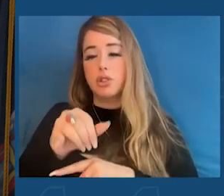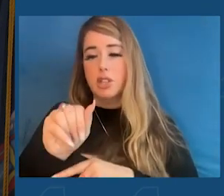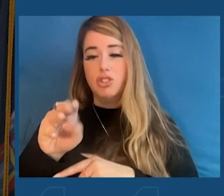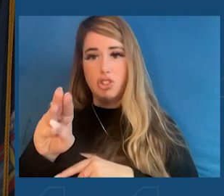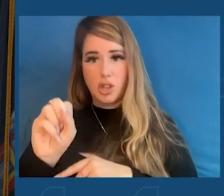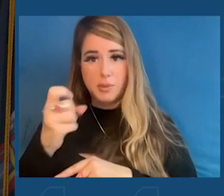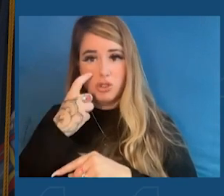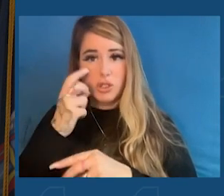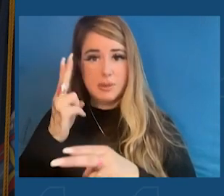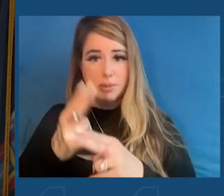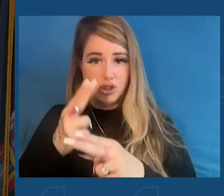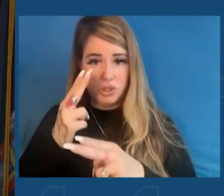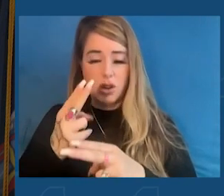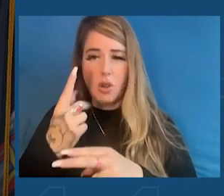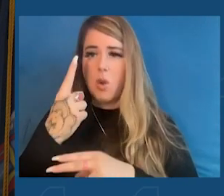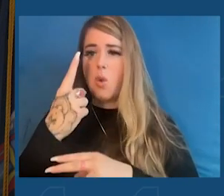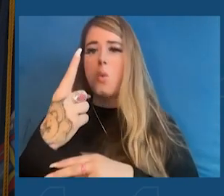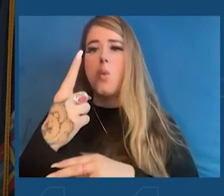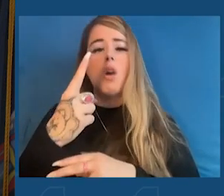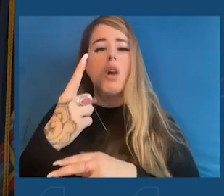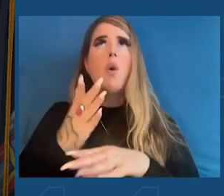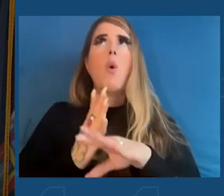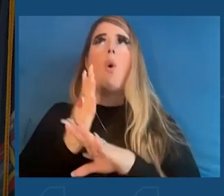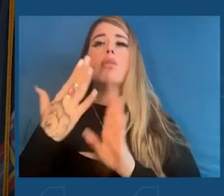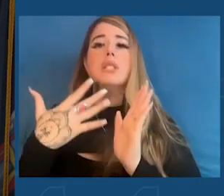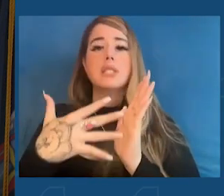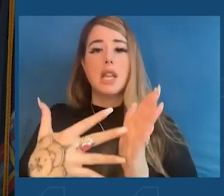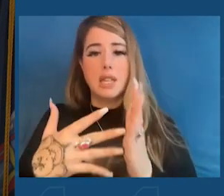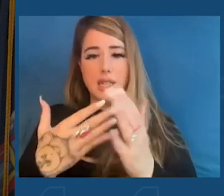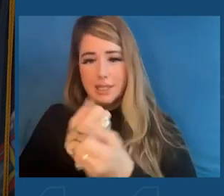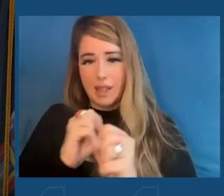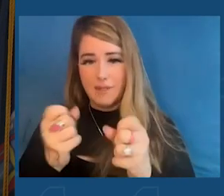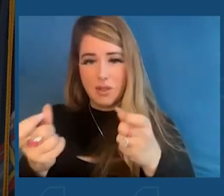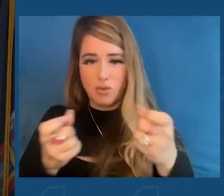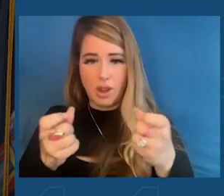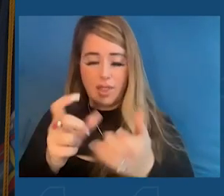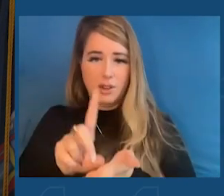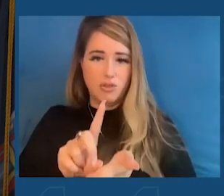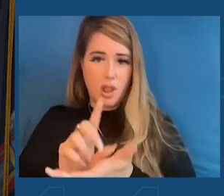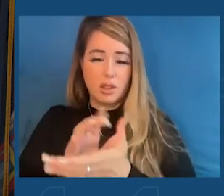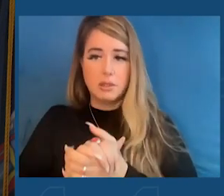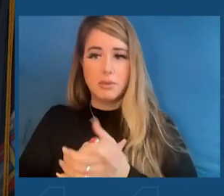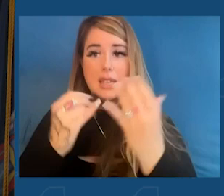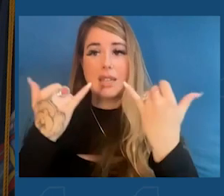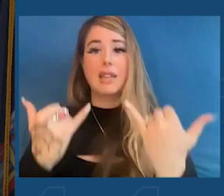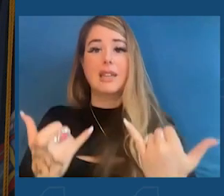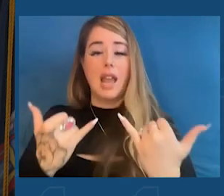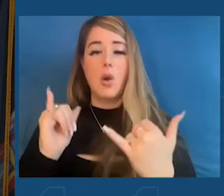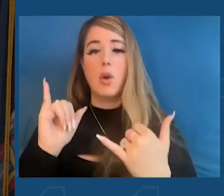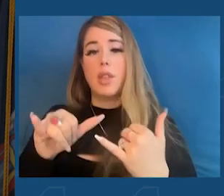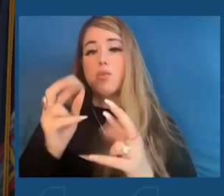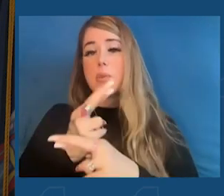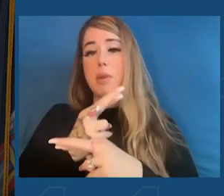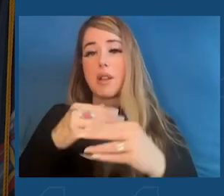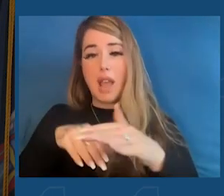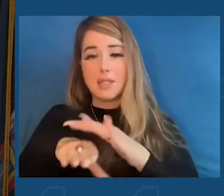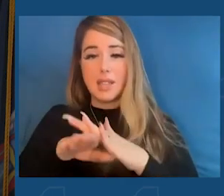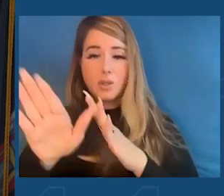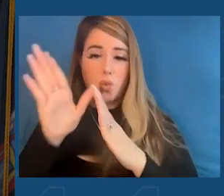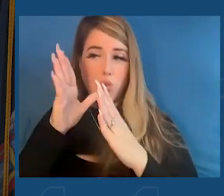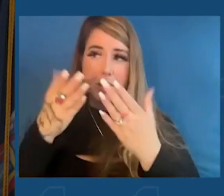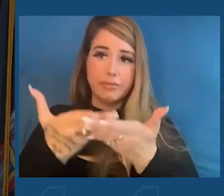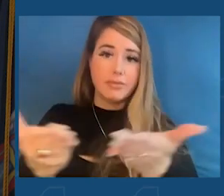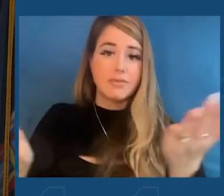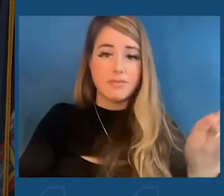most overstudied, safe, and regulated drugs. Now that level of reproductive access will finally be extended to